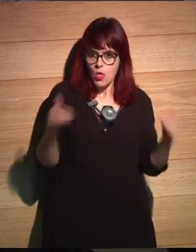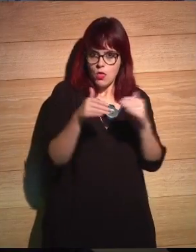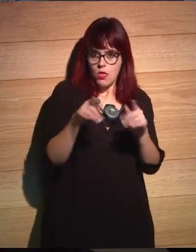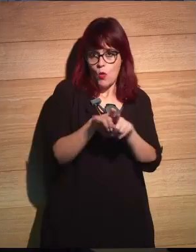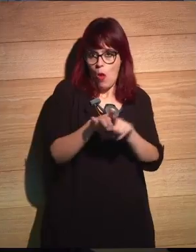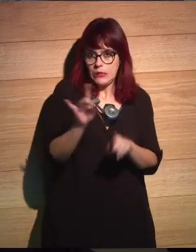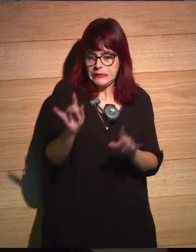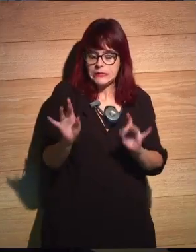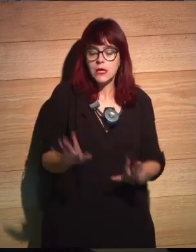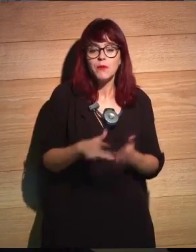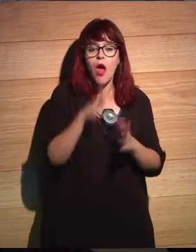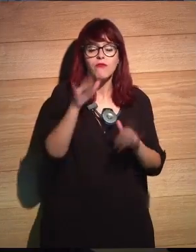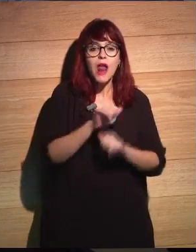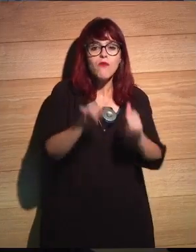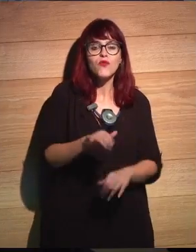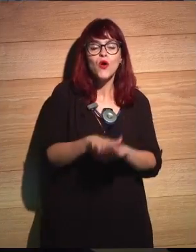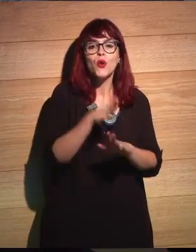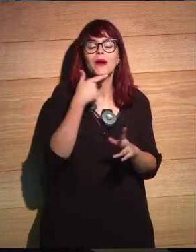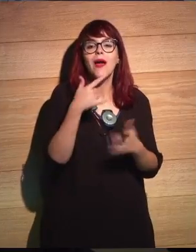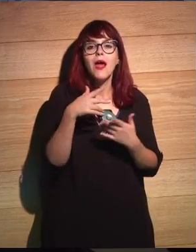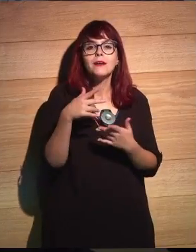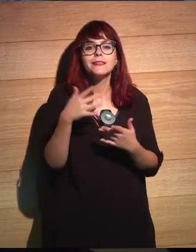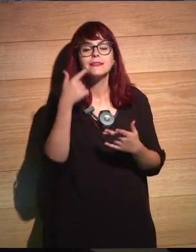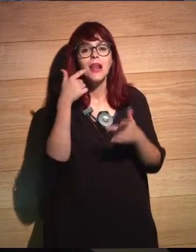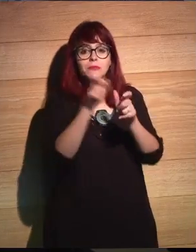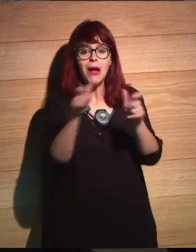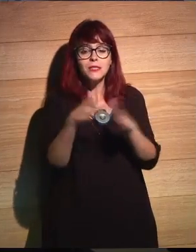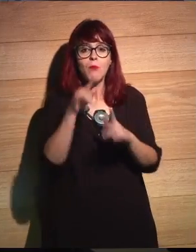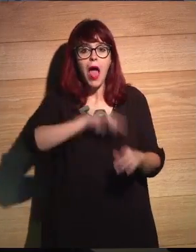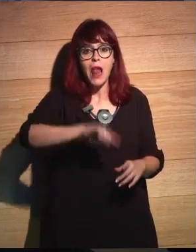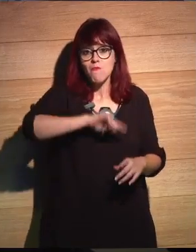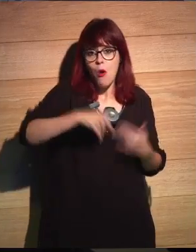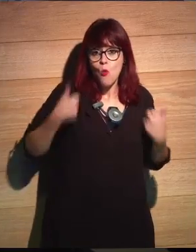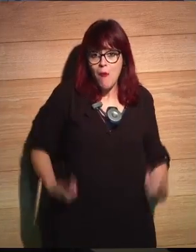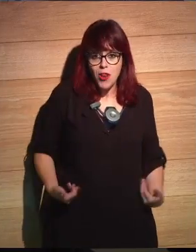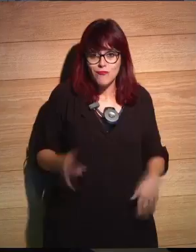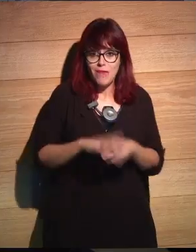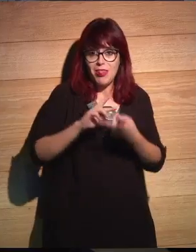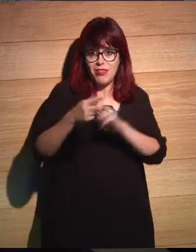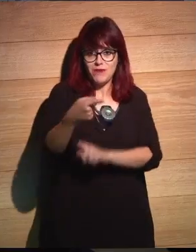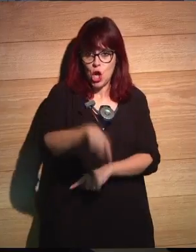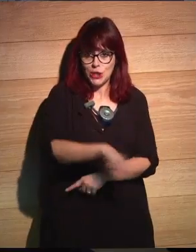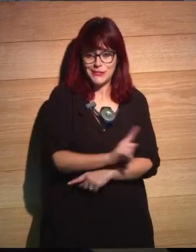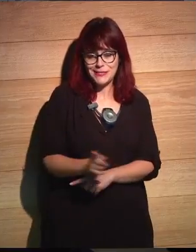and I think it is. What doesn't change anywhere is the human